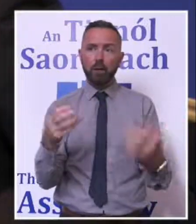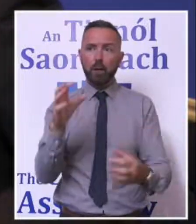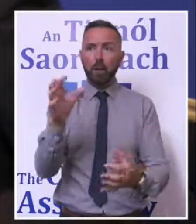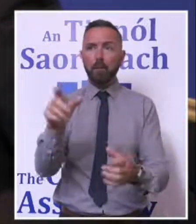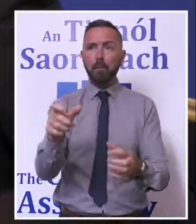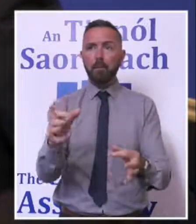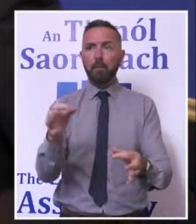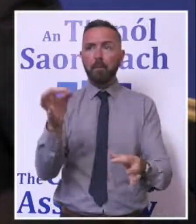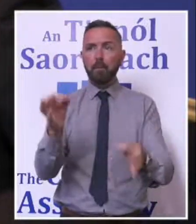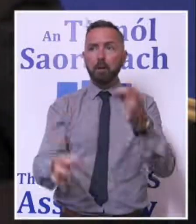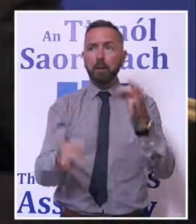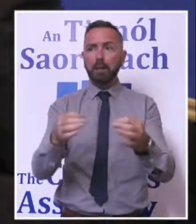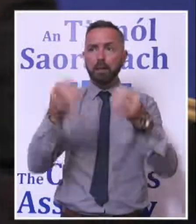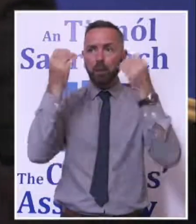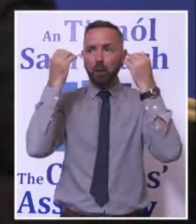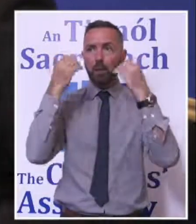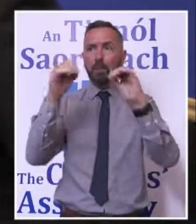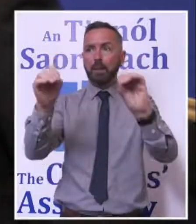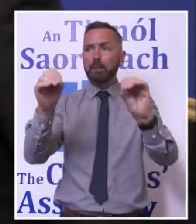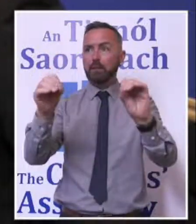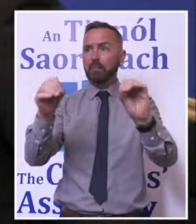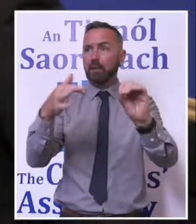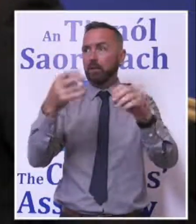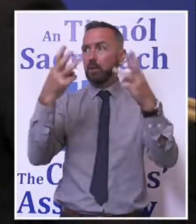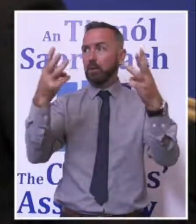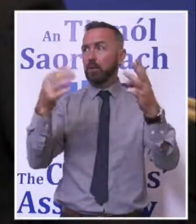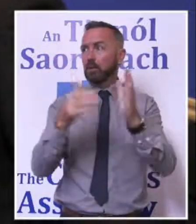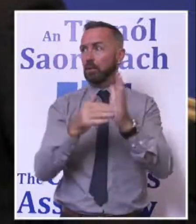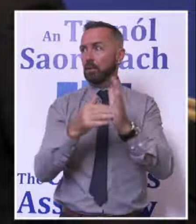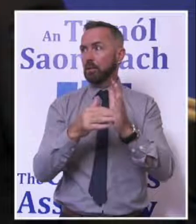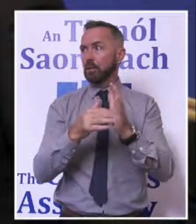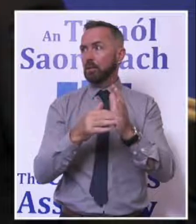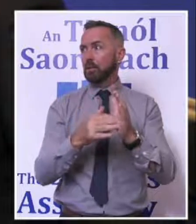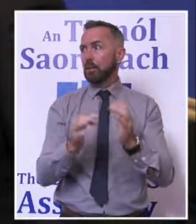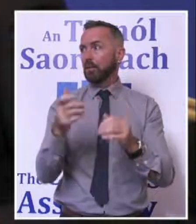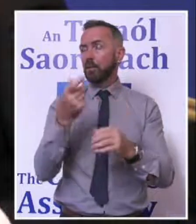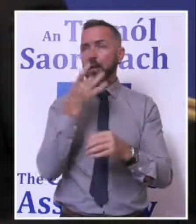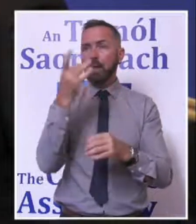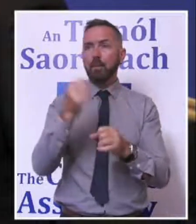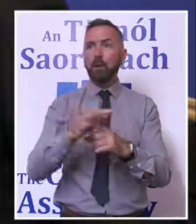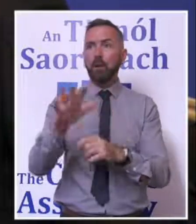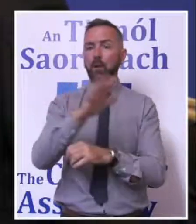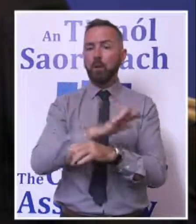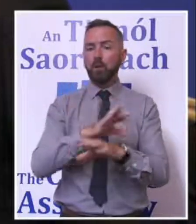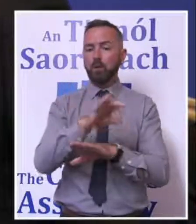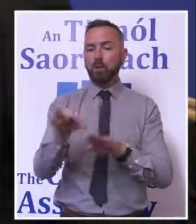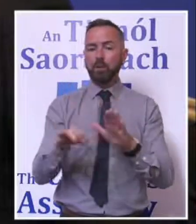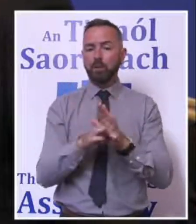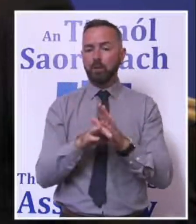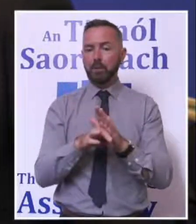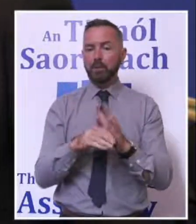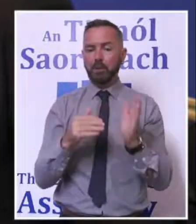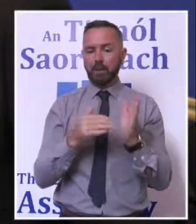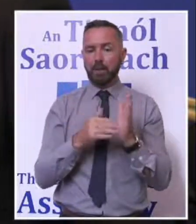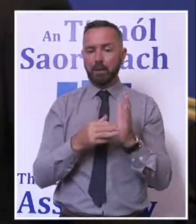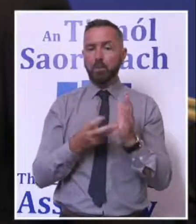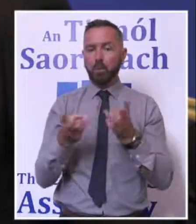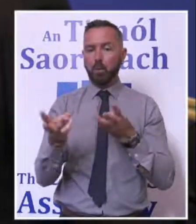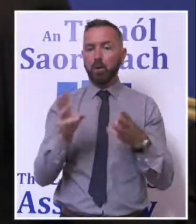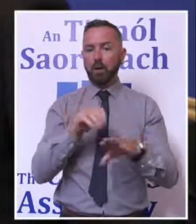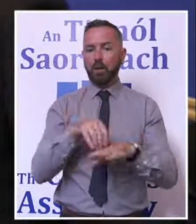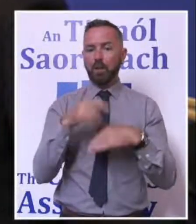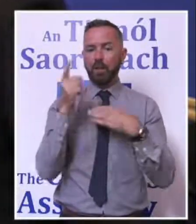in the room here to debate the questions that you're asking about local governance, etc., and what can be devolved. So we are working on